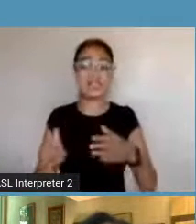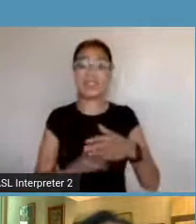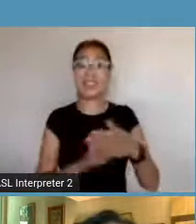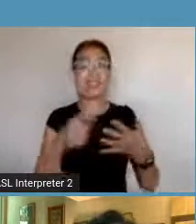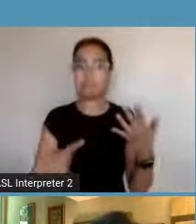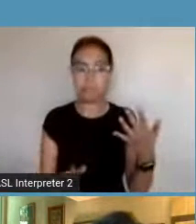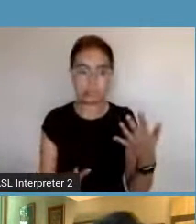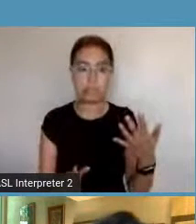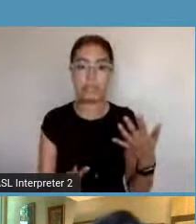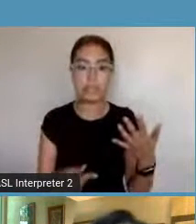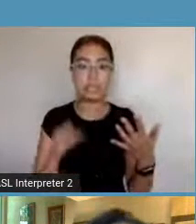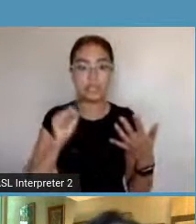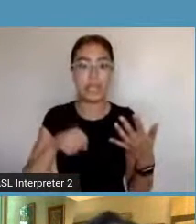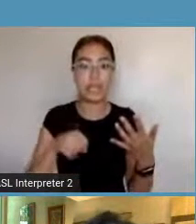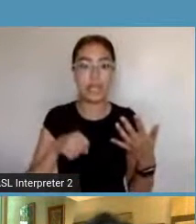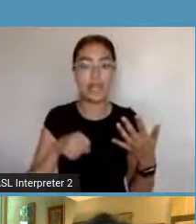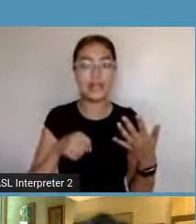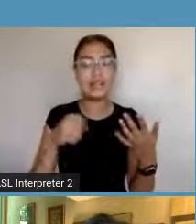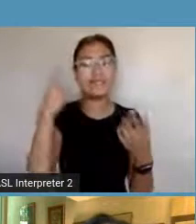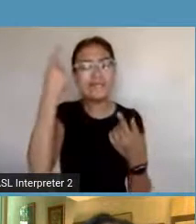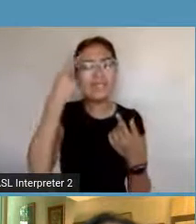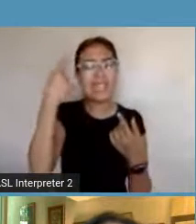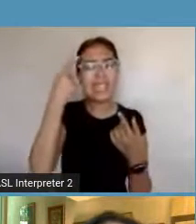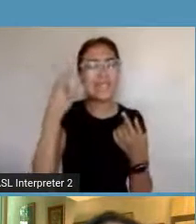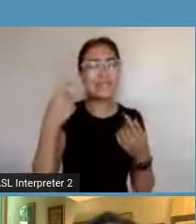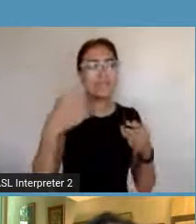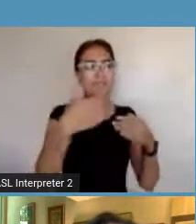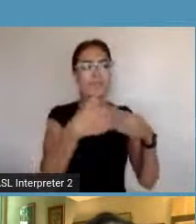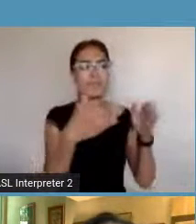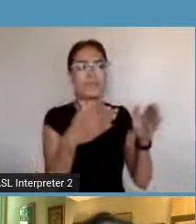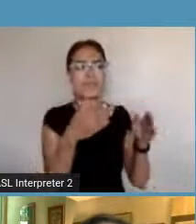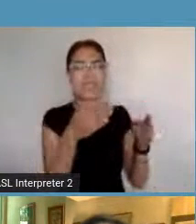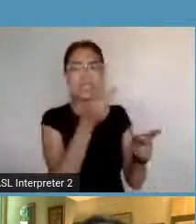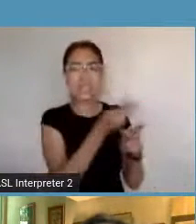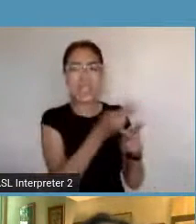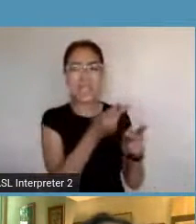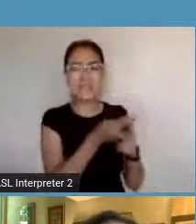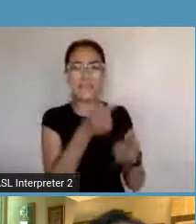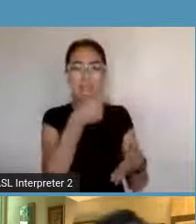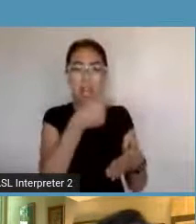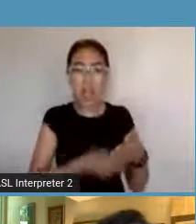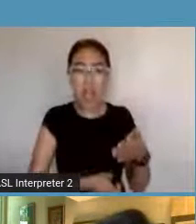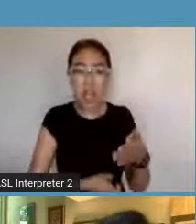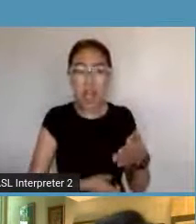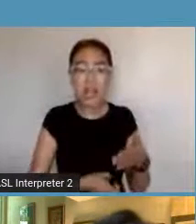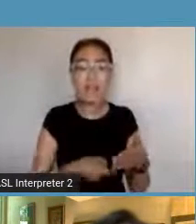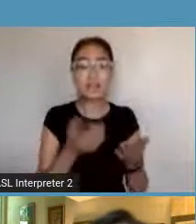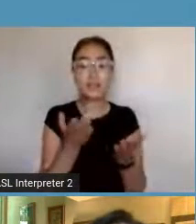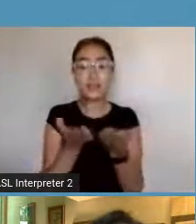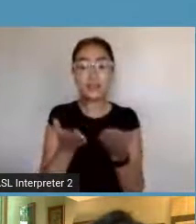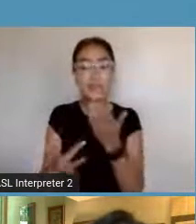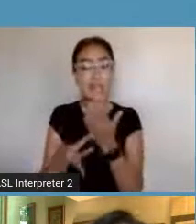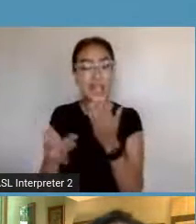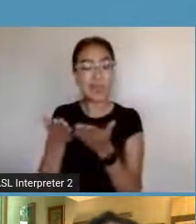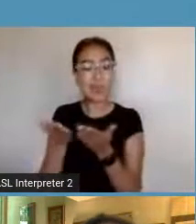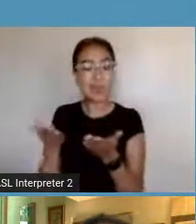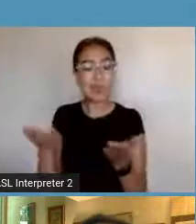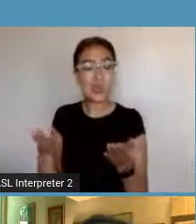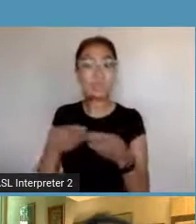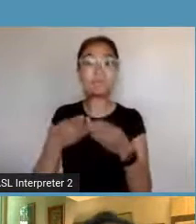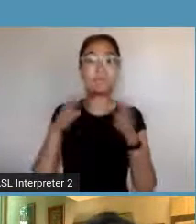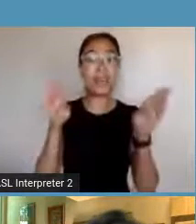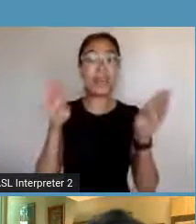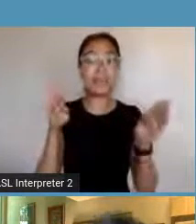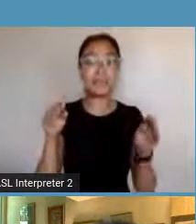think about storage costs and network tools. Thankfully, there are so many open source content management systems